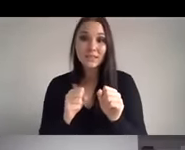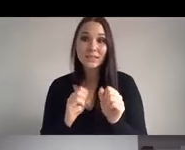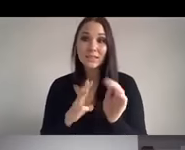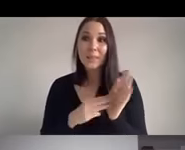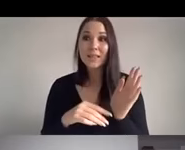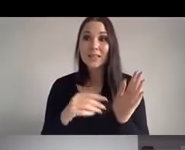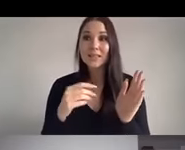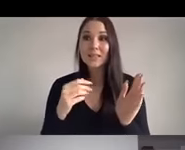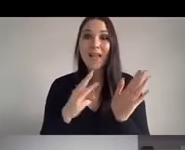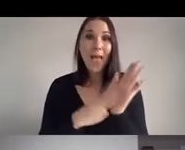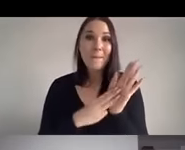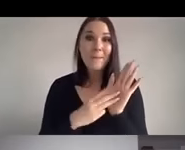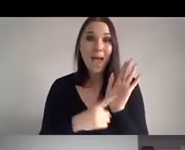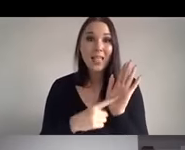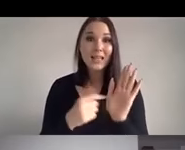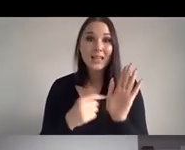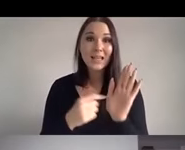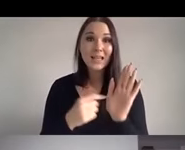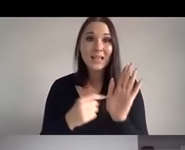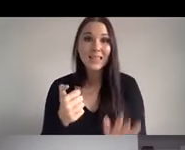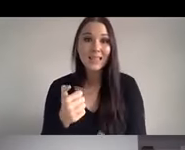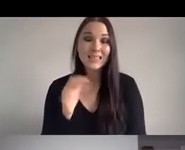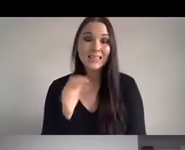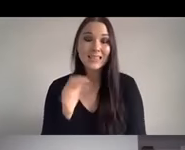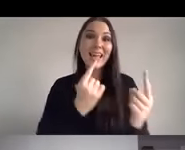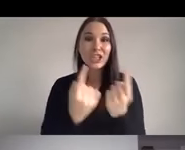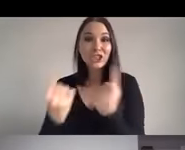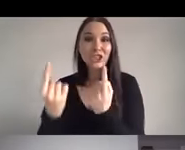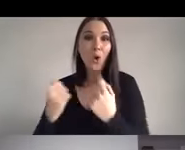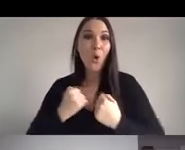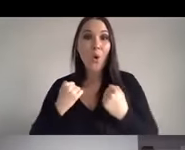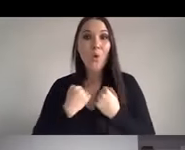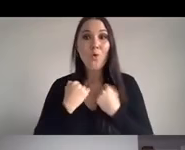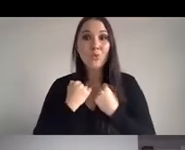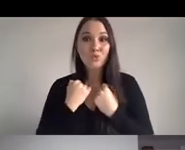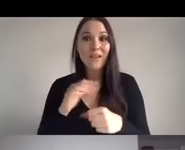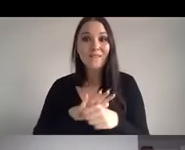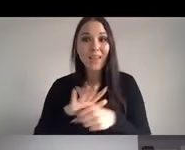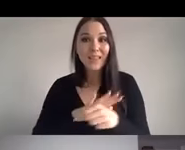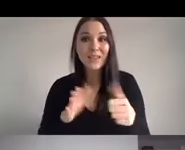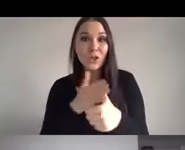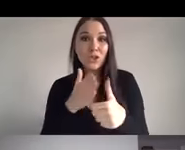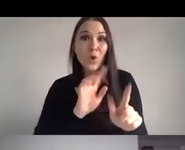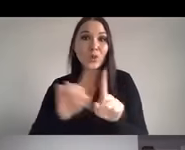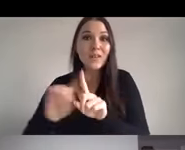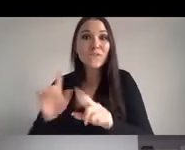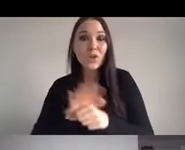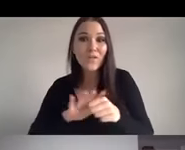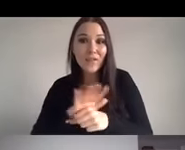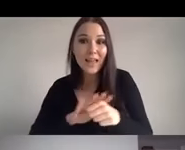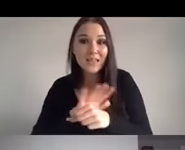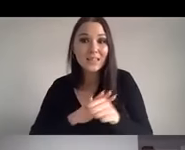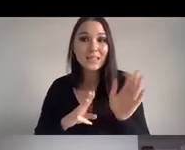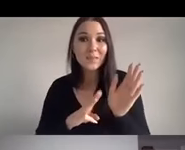kind of they specialize each in their own fields. So we have some people. First of all, we have the different fields: computer vision, NLP,